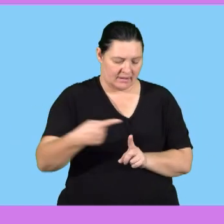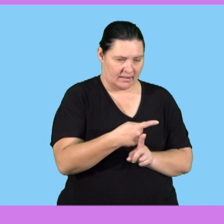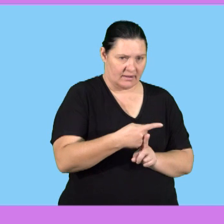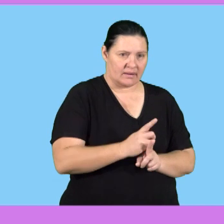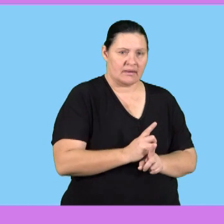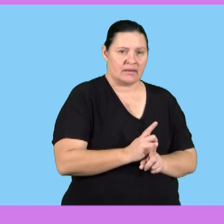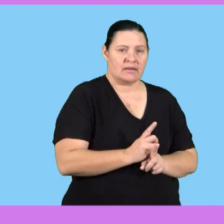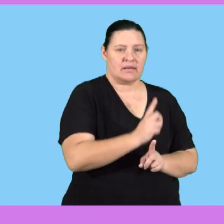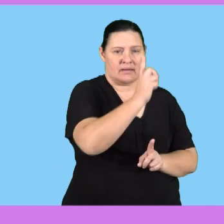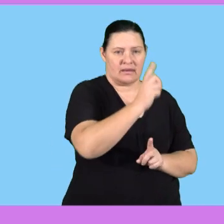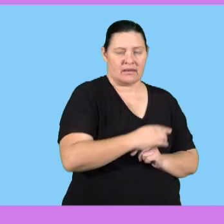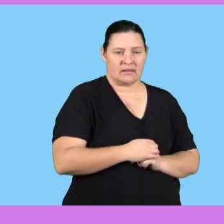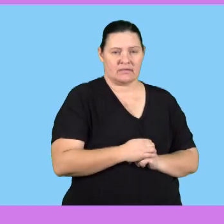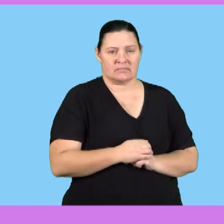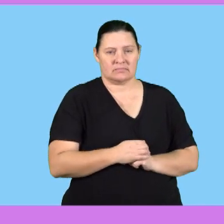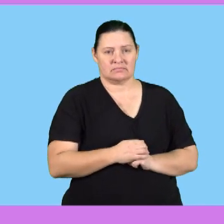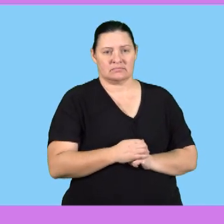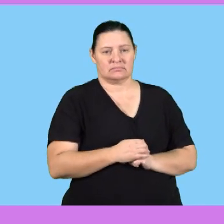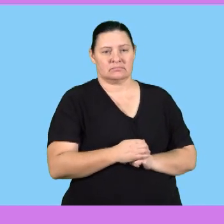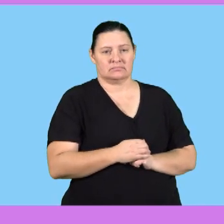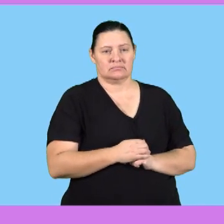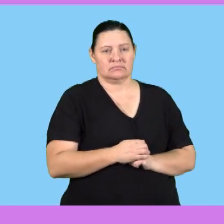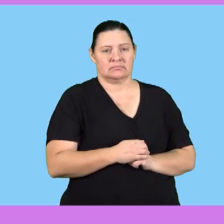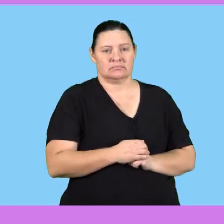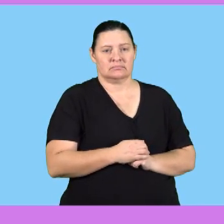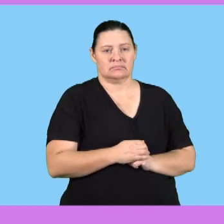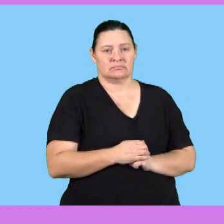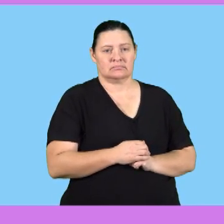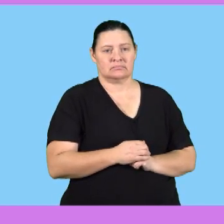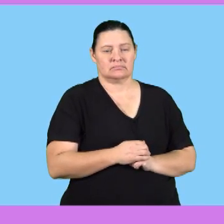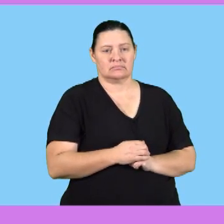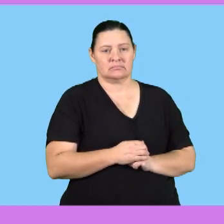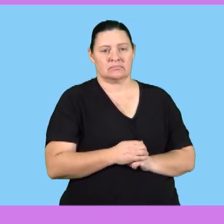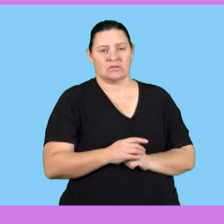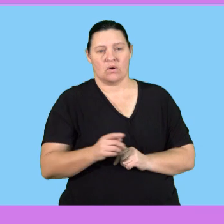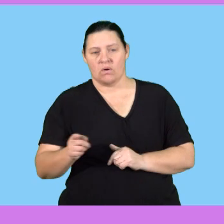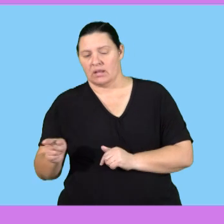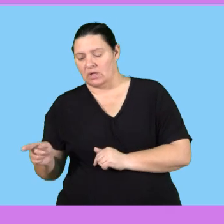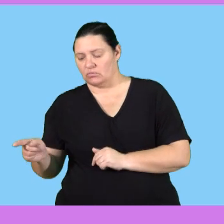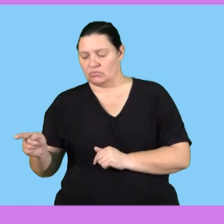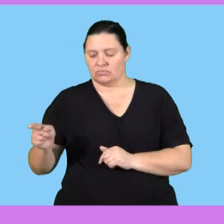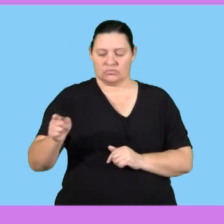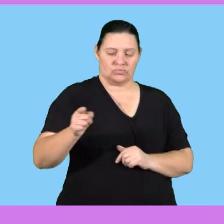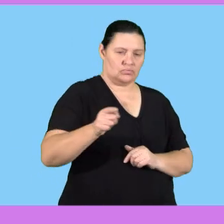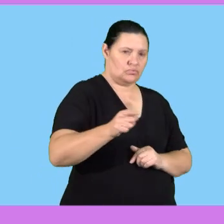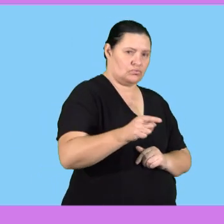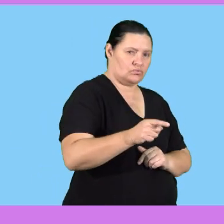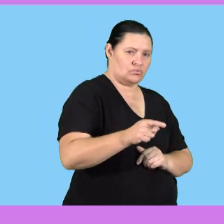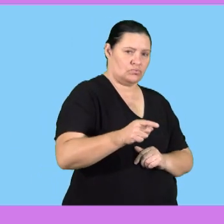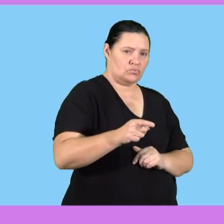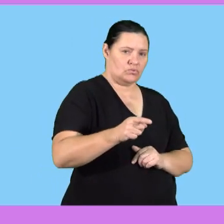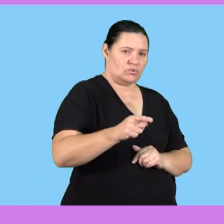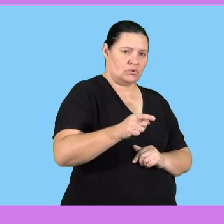Again, I move down from the age all the way down, and I move now with a curved line for the 75th